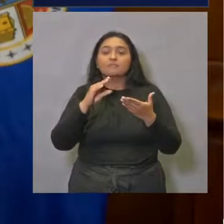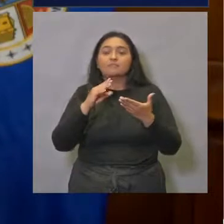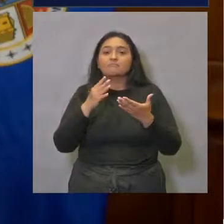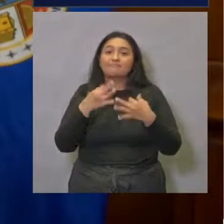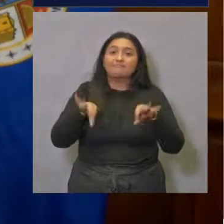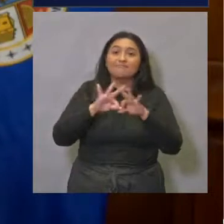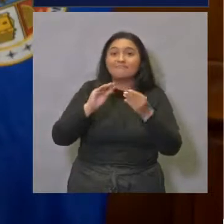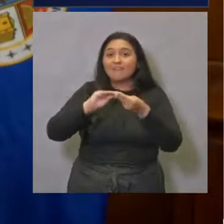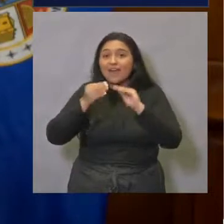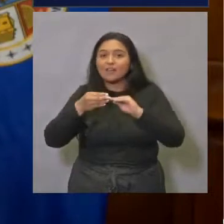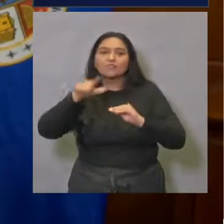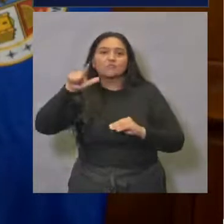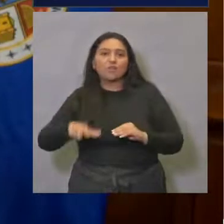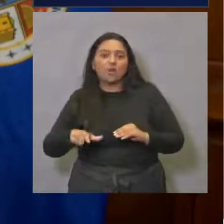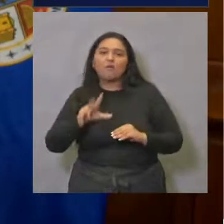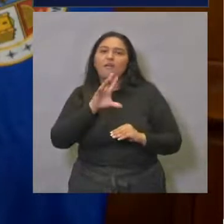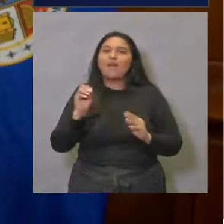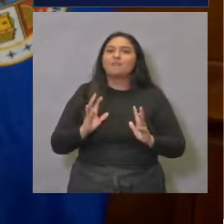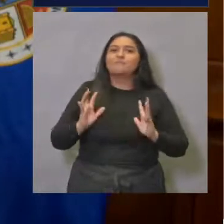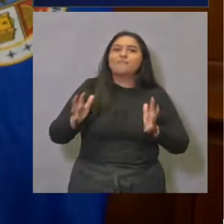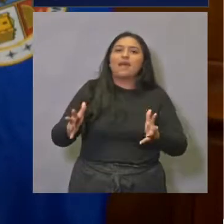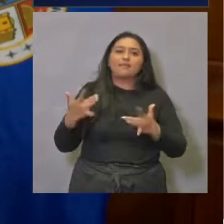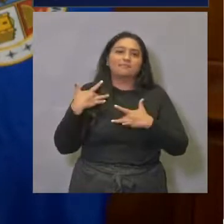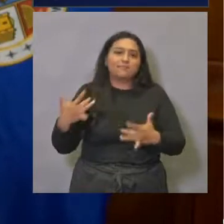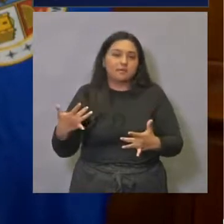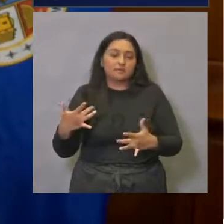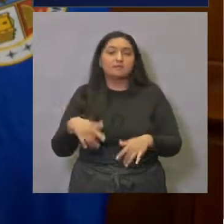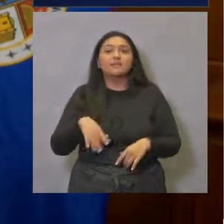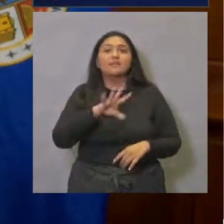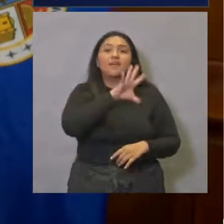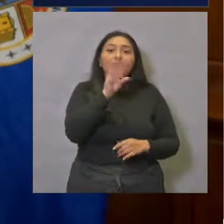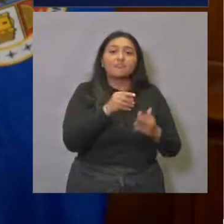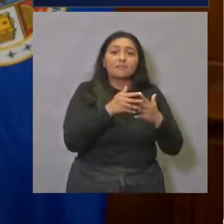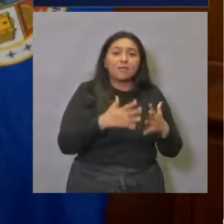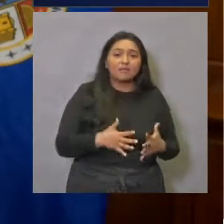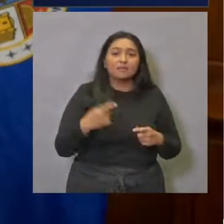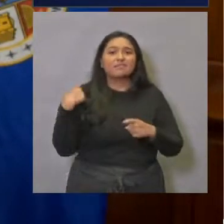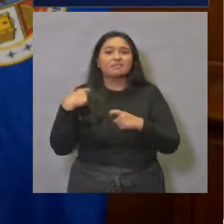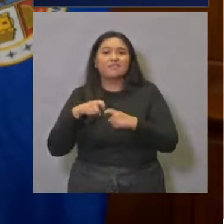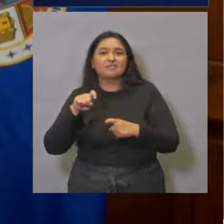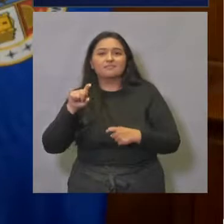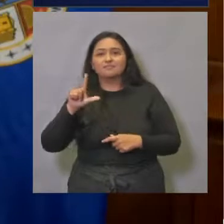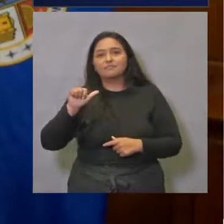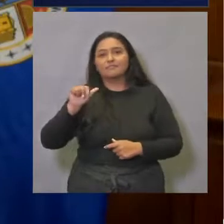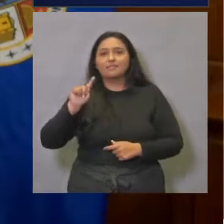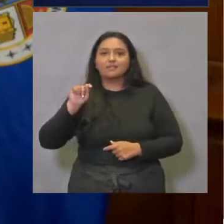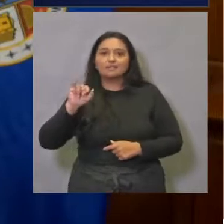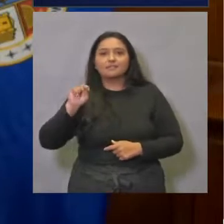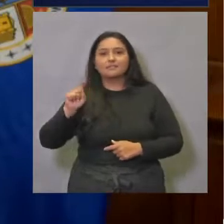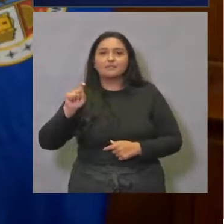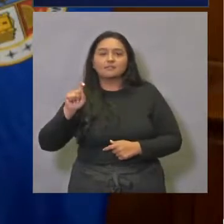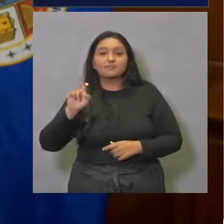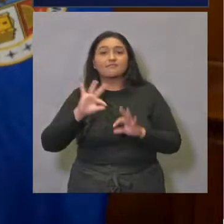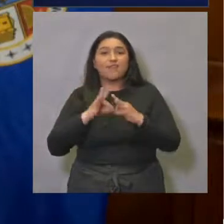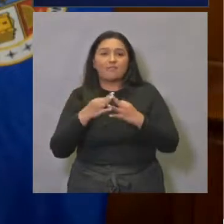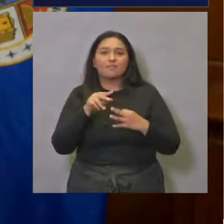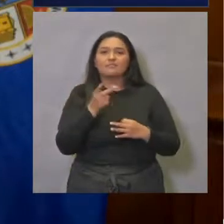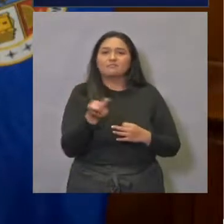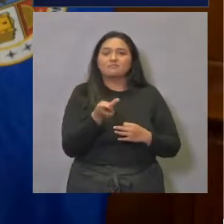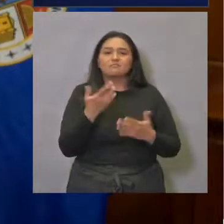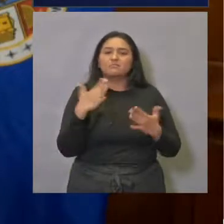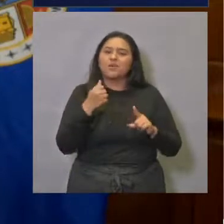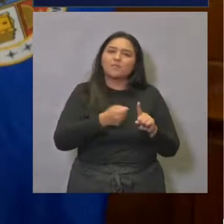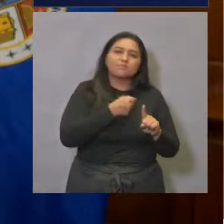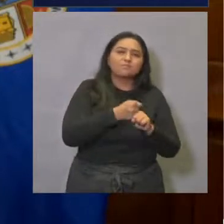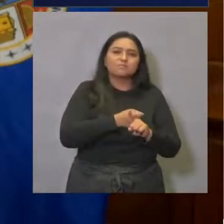also abandonment. African American and Latinx families have been the most impacted by the economic